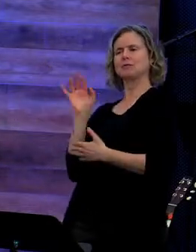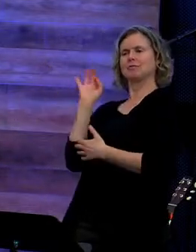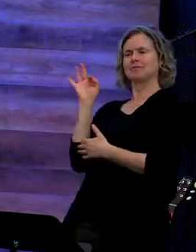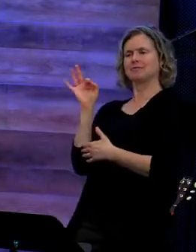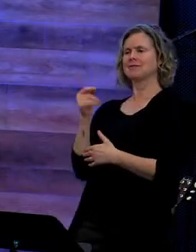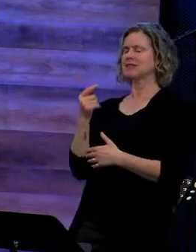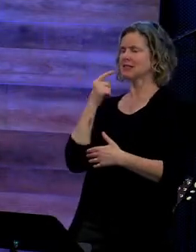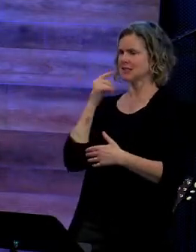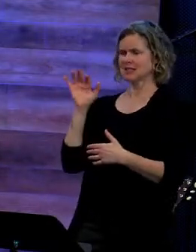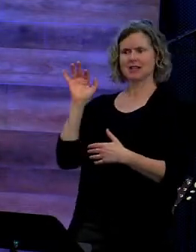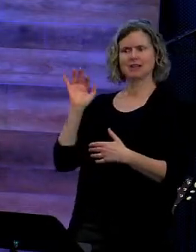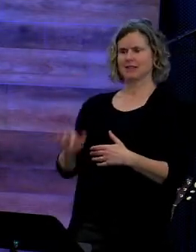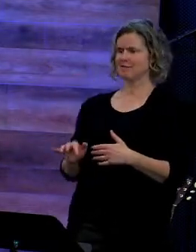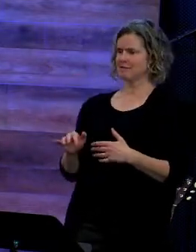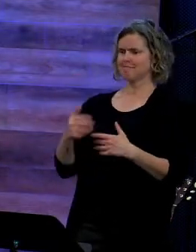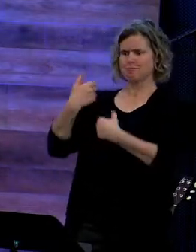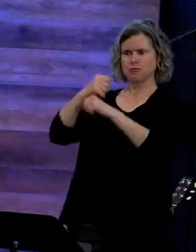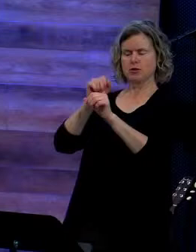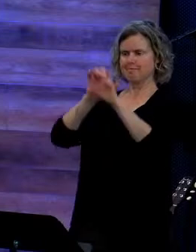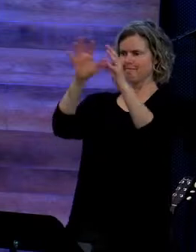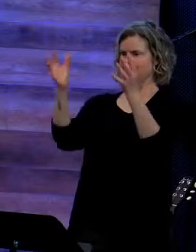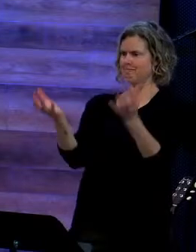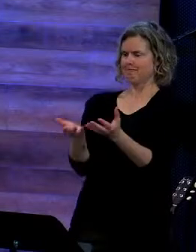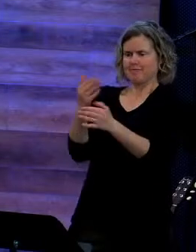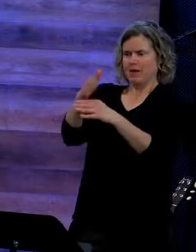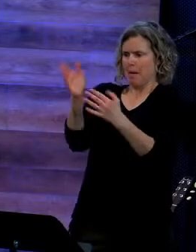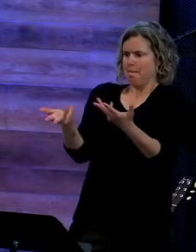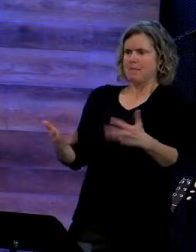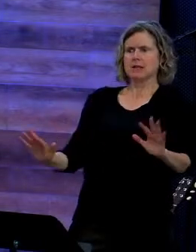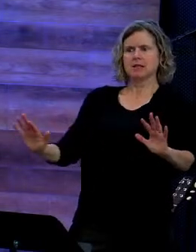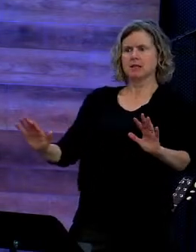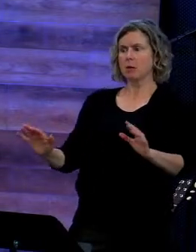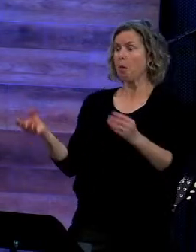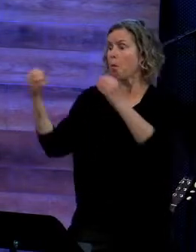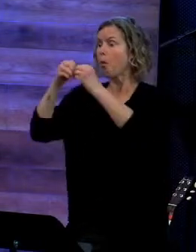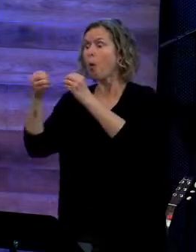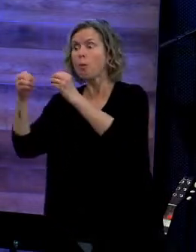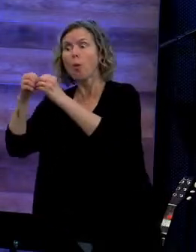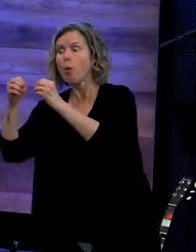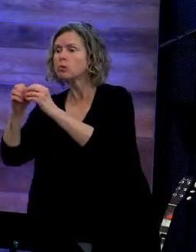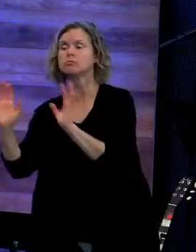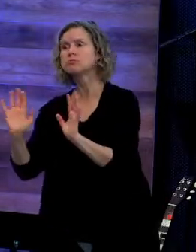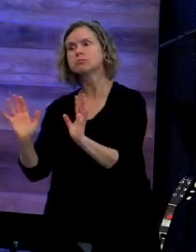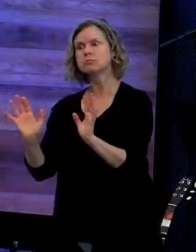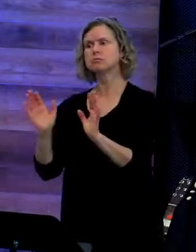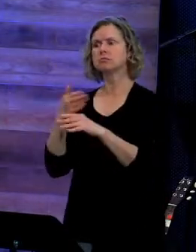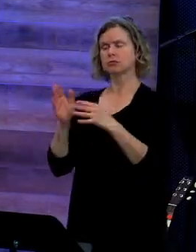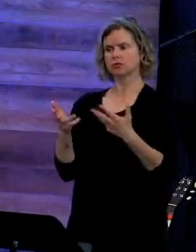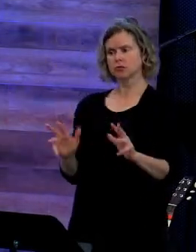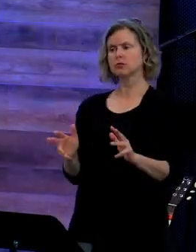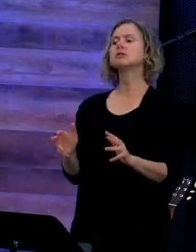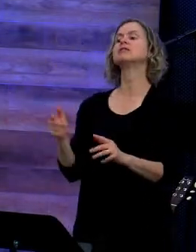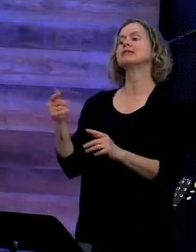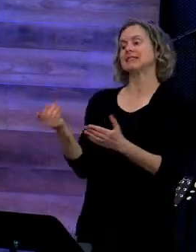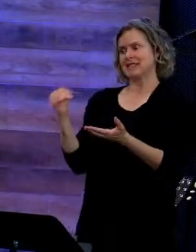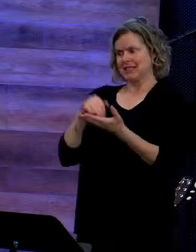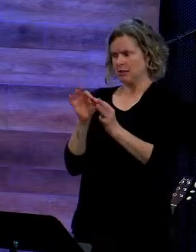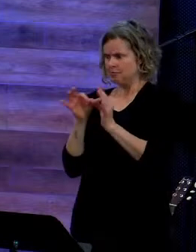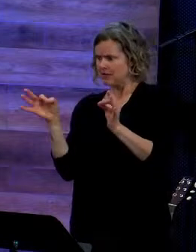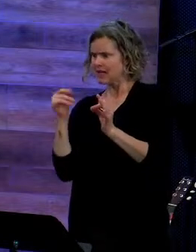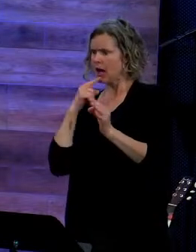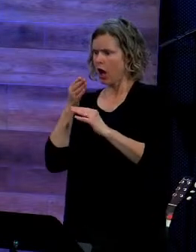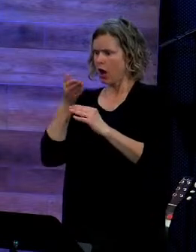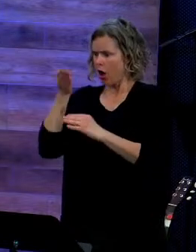creation is complete. There's nothing else to be done. And then in verse 2, we get it repeated. God finished his work. And then we